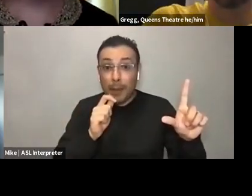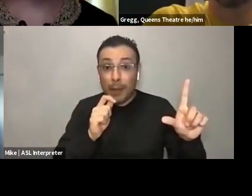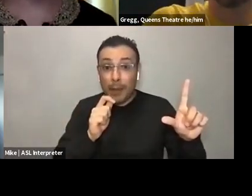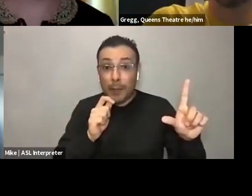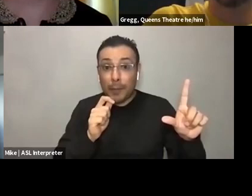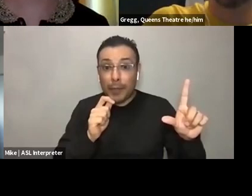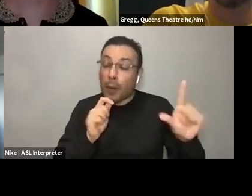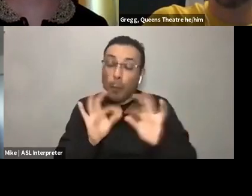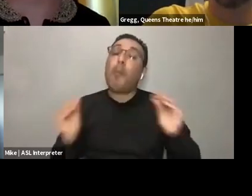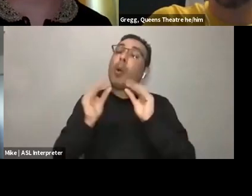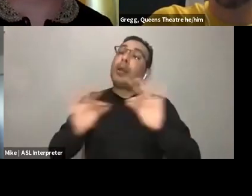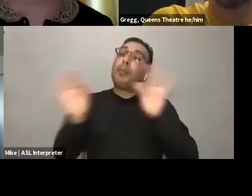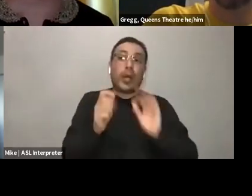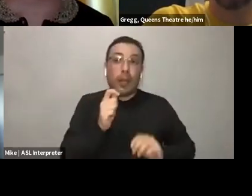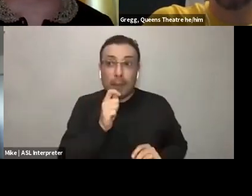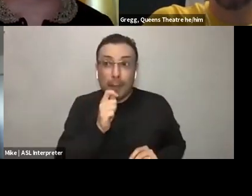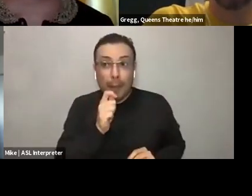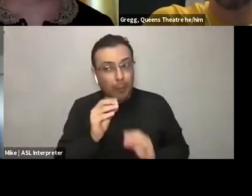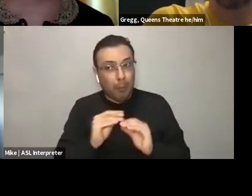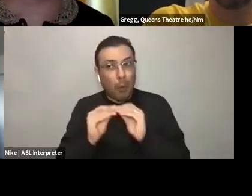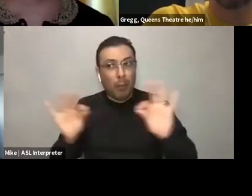or particularly on Mike, that would be great.